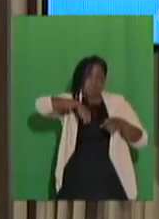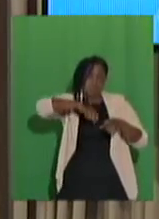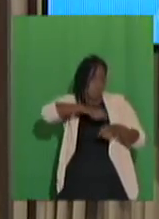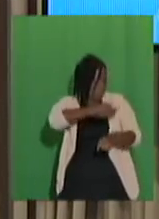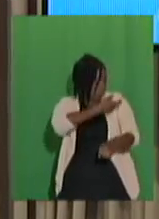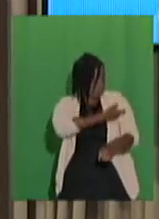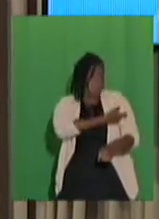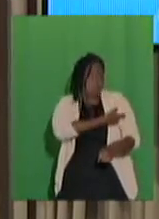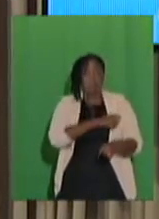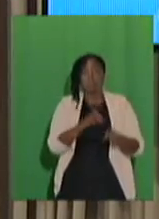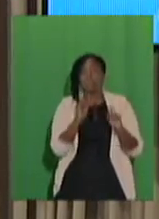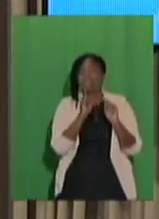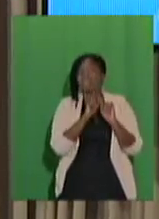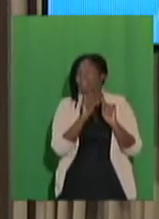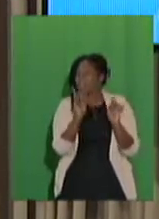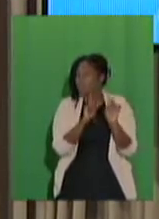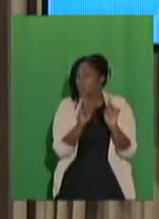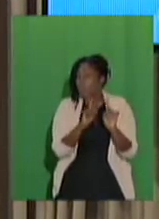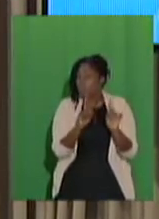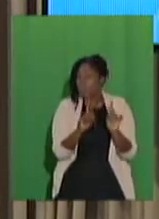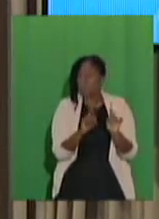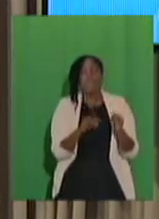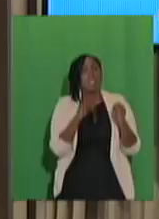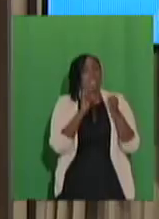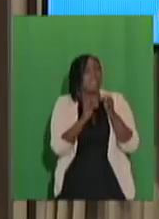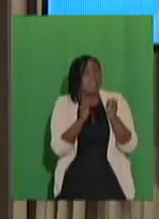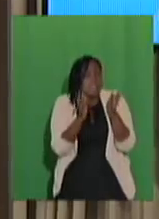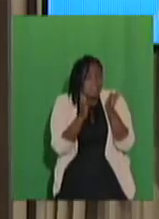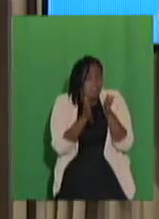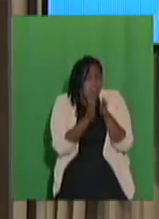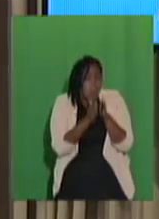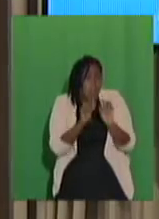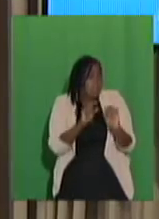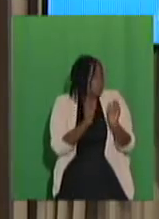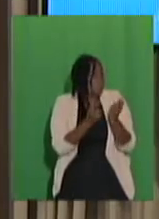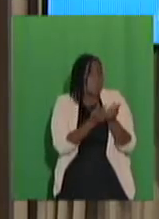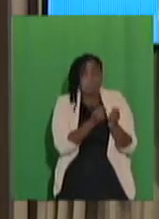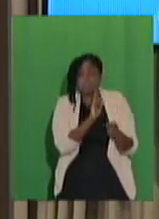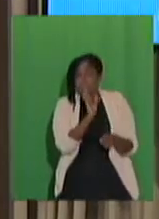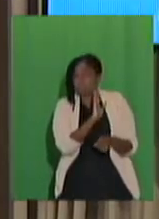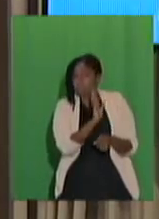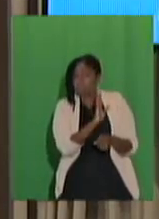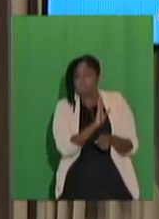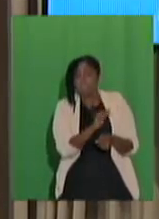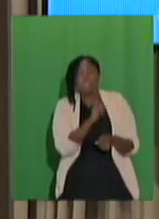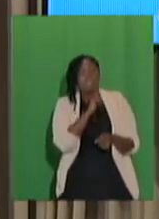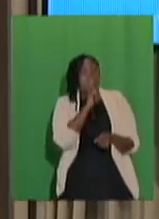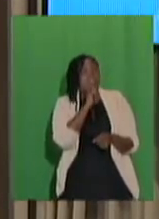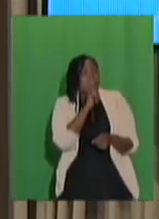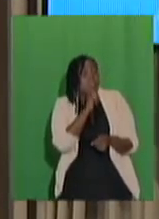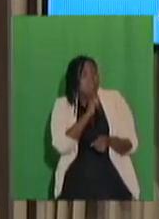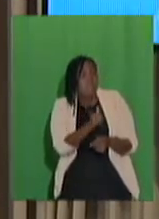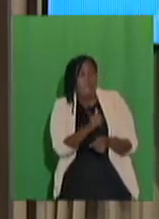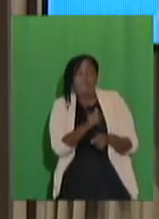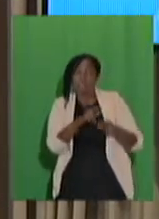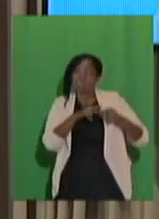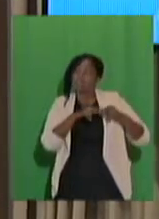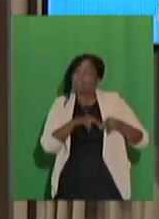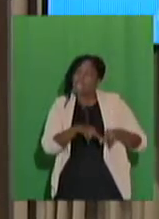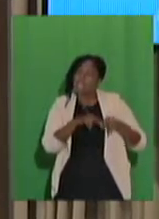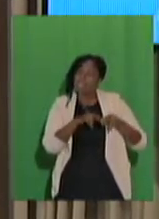patients, that is not reliable scientific data to base treatment plans